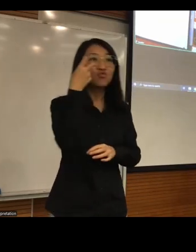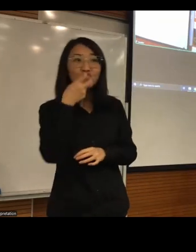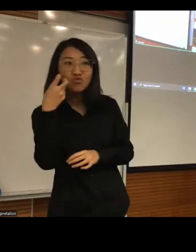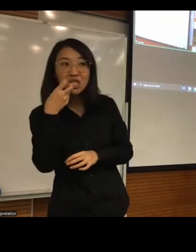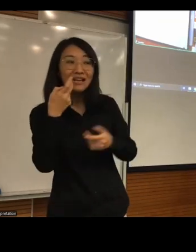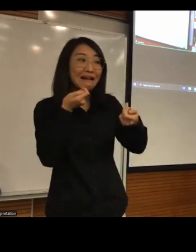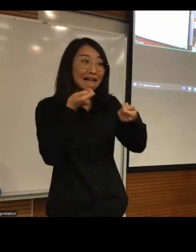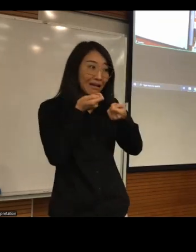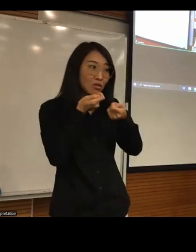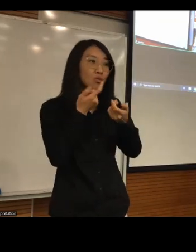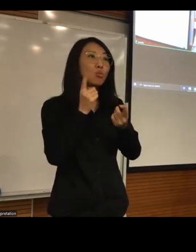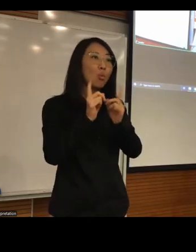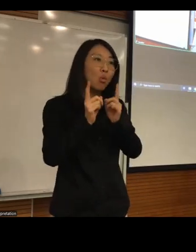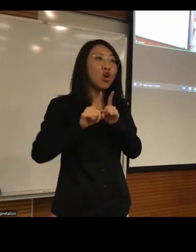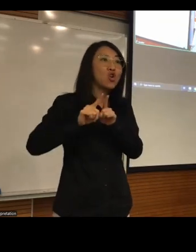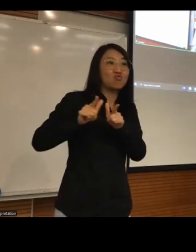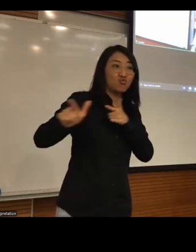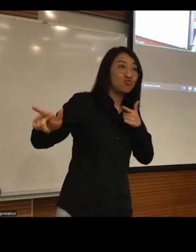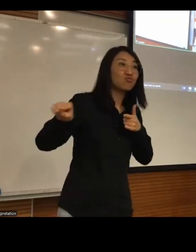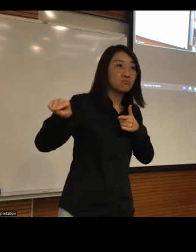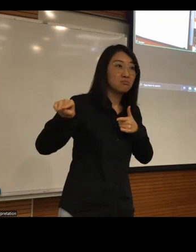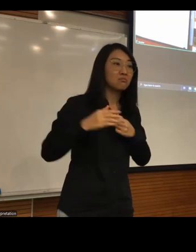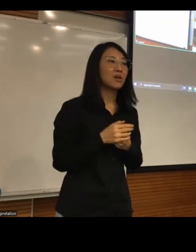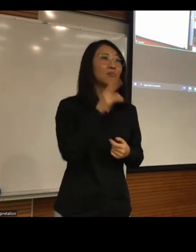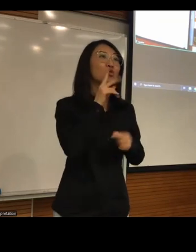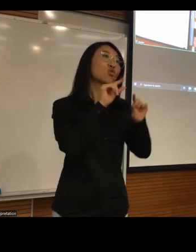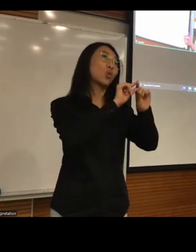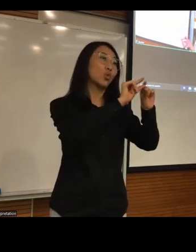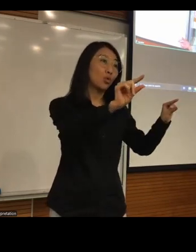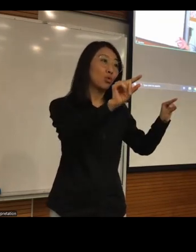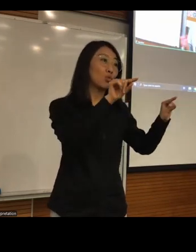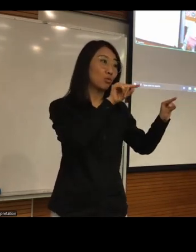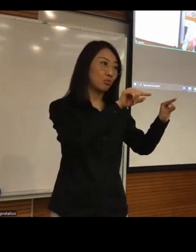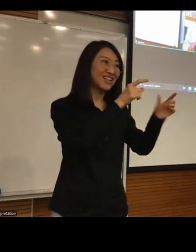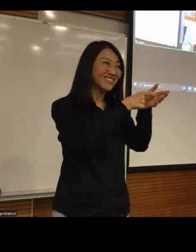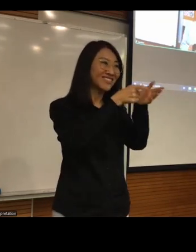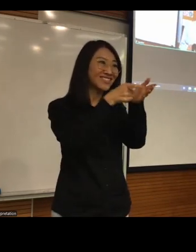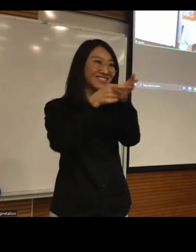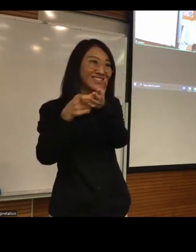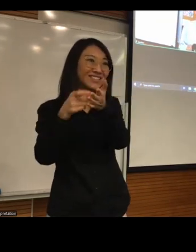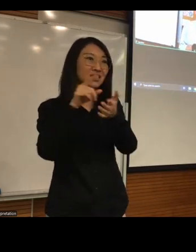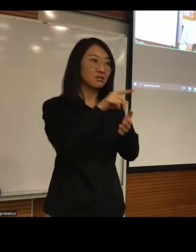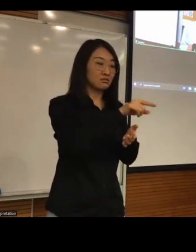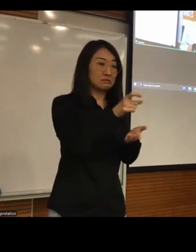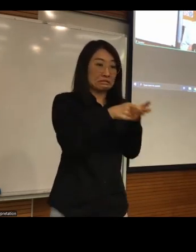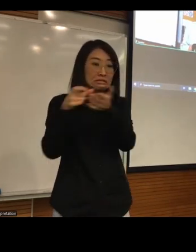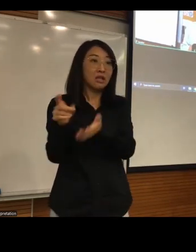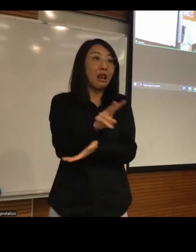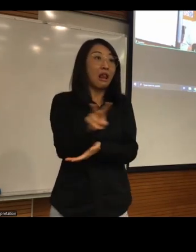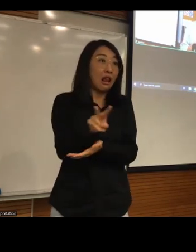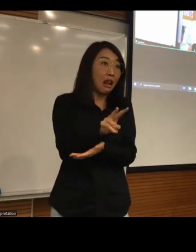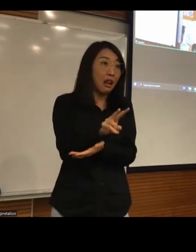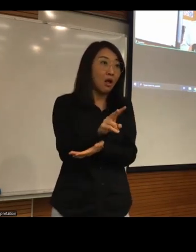In a sentence, you have words that depend or do not depend on each other. And the distance